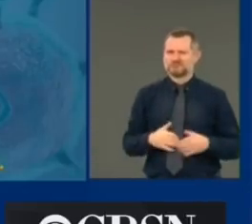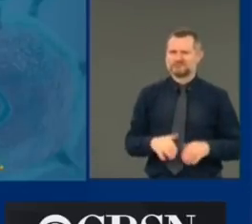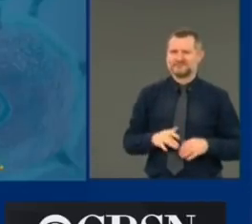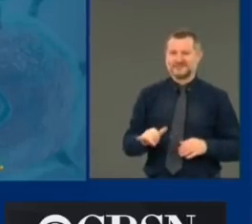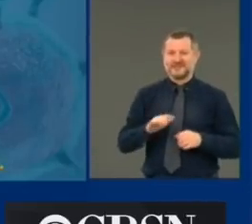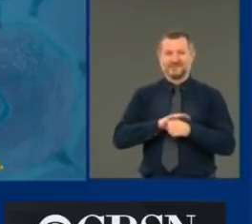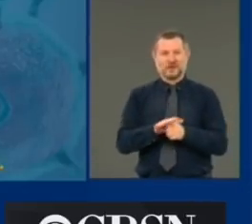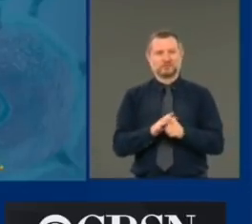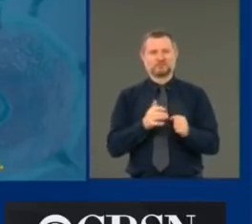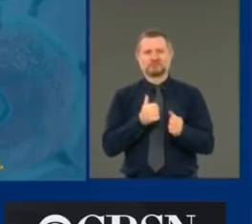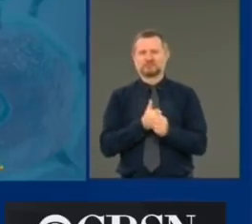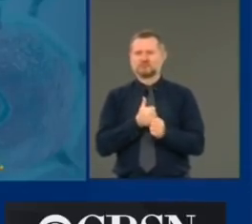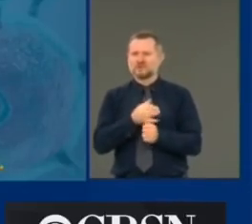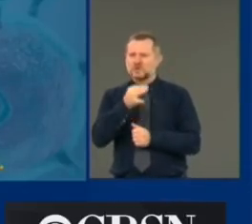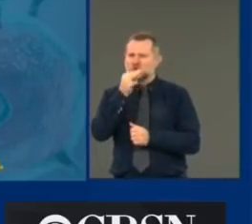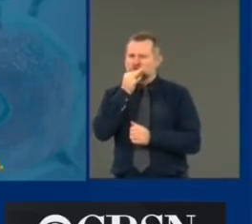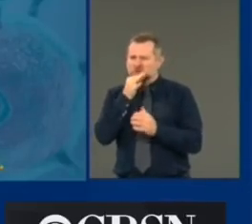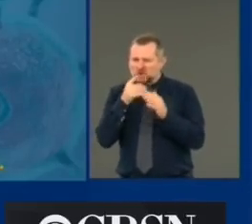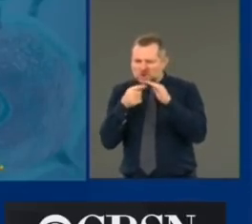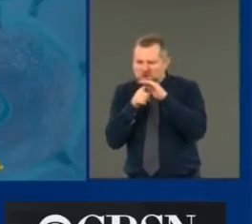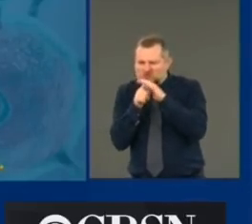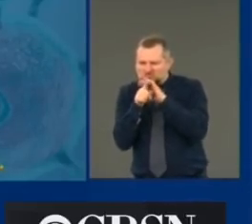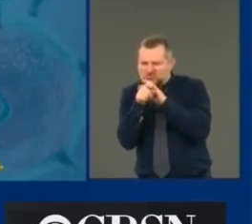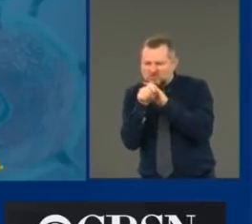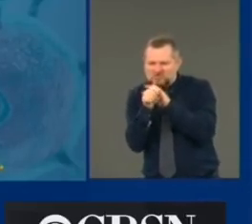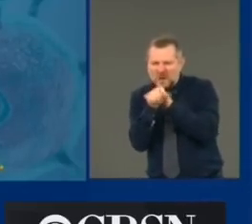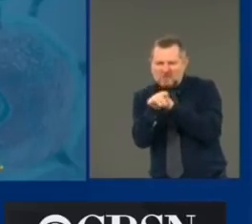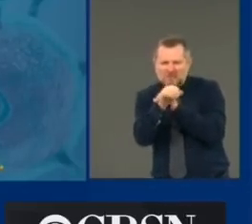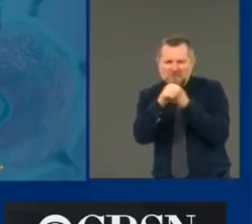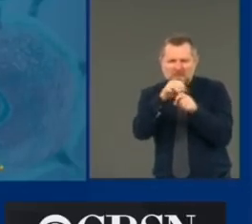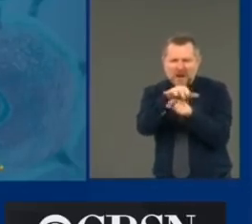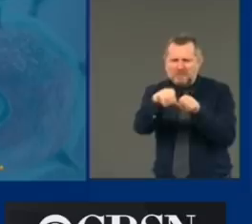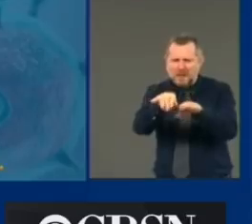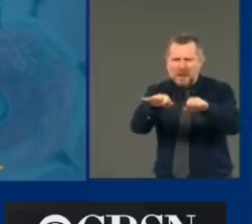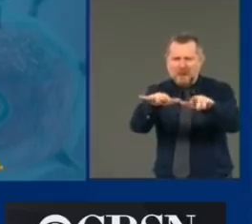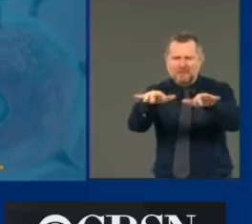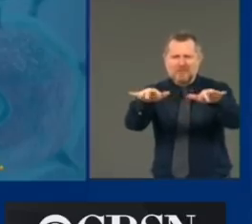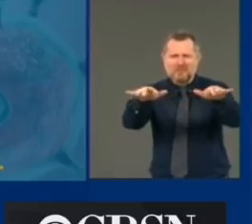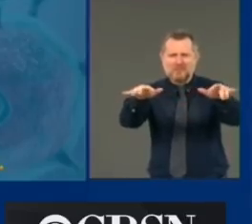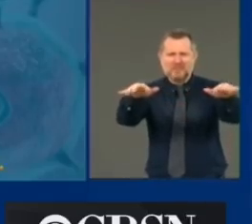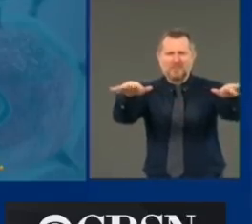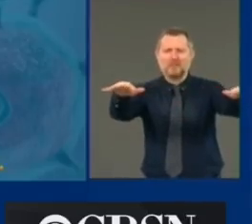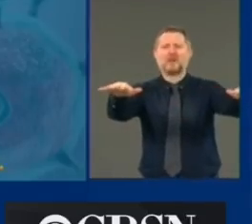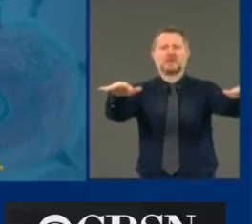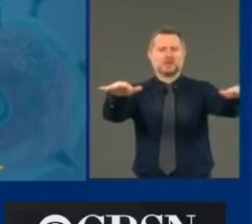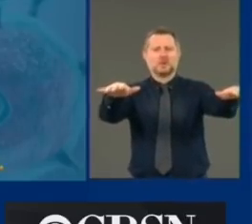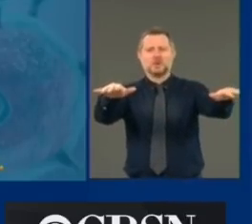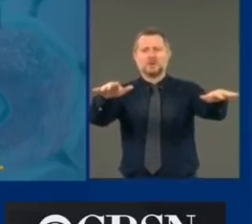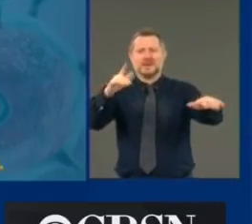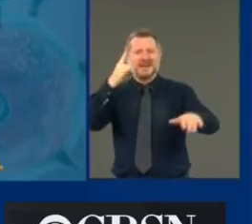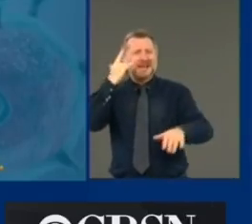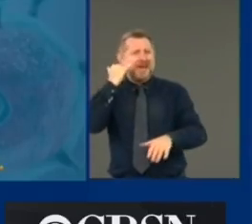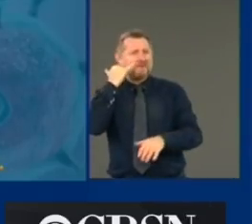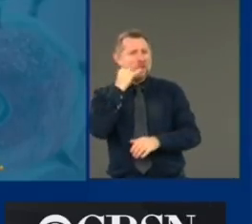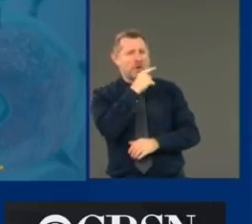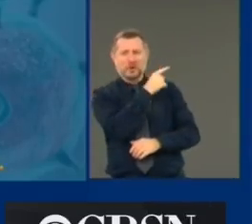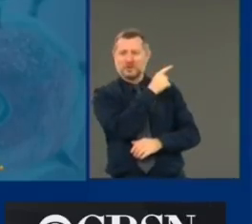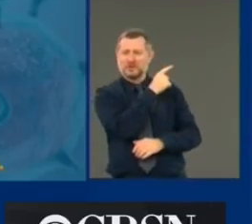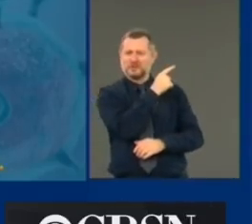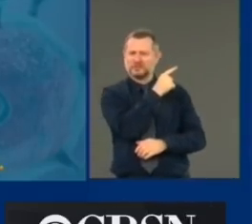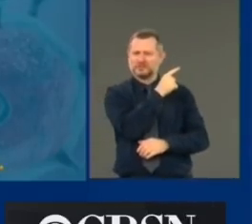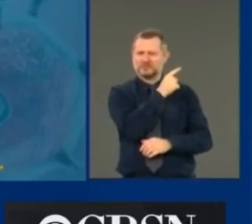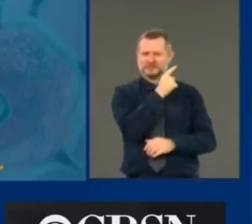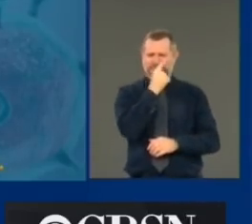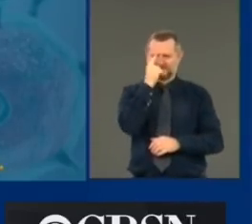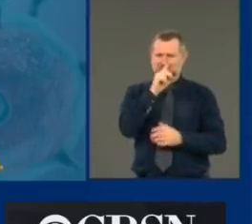virus spreads. As we learned the hard way, saw cases in California for weeks when